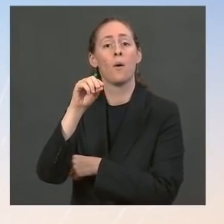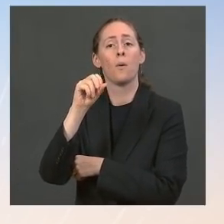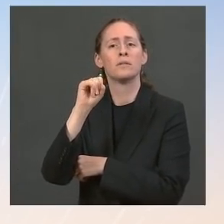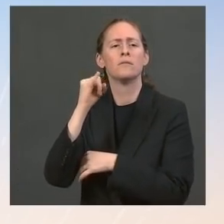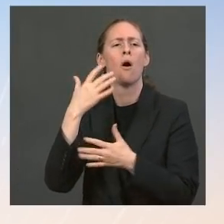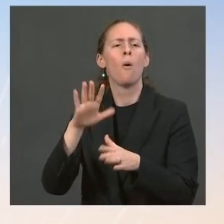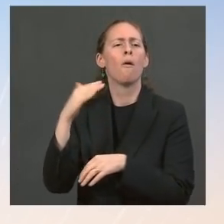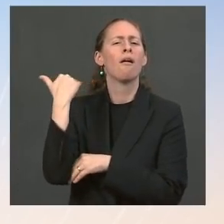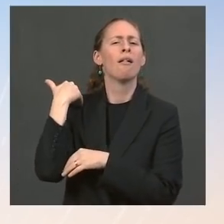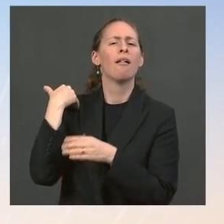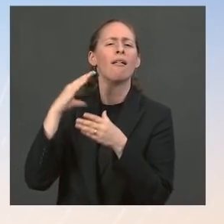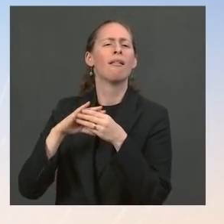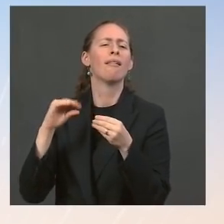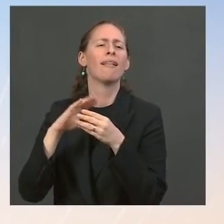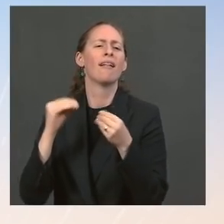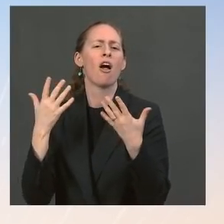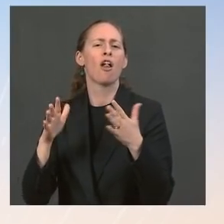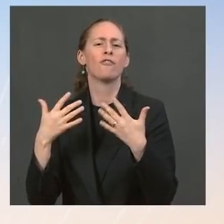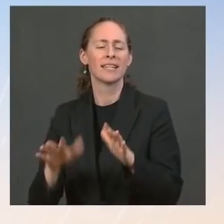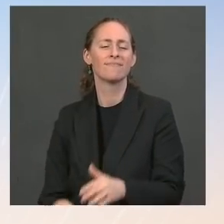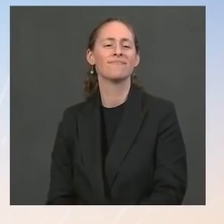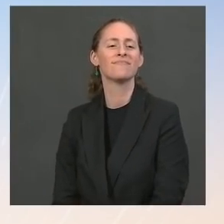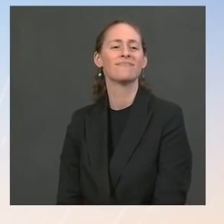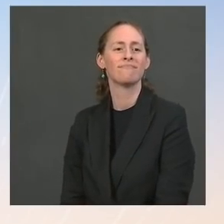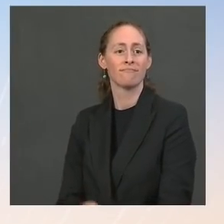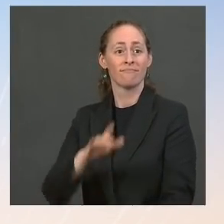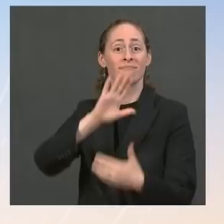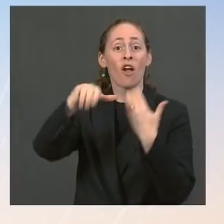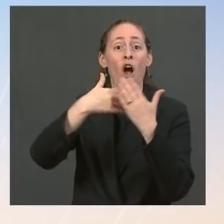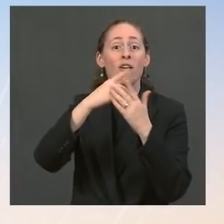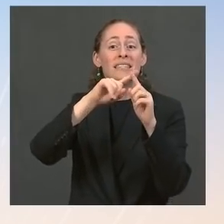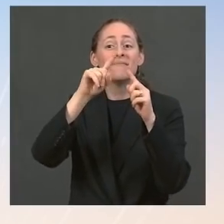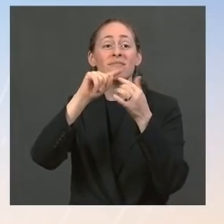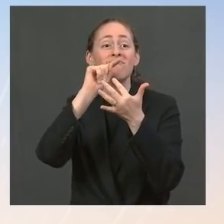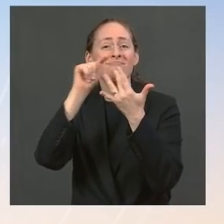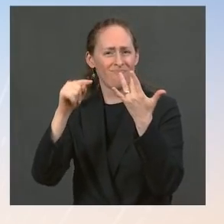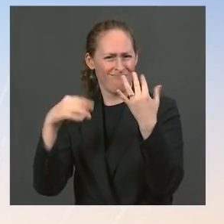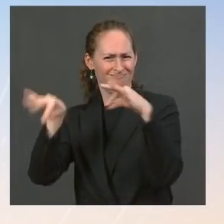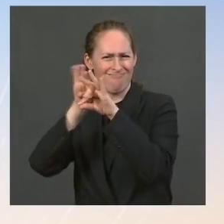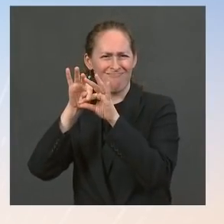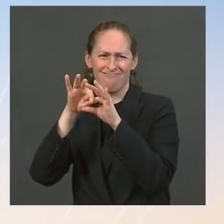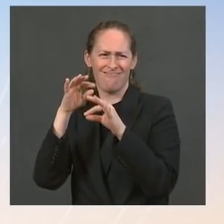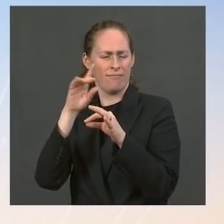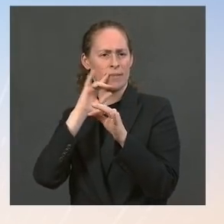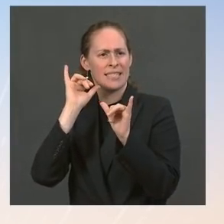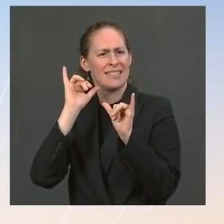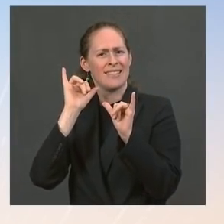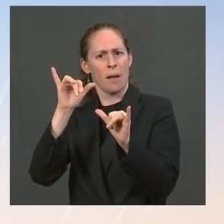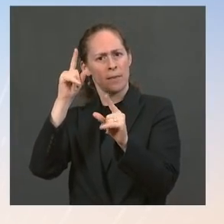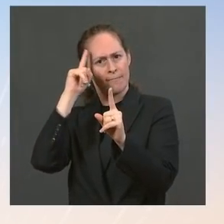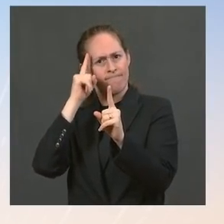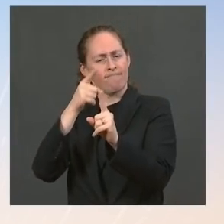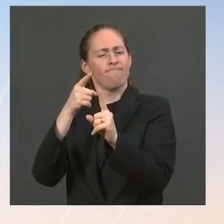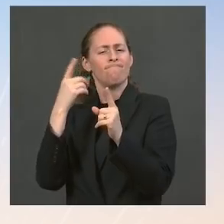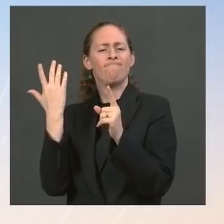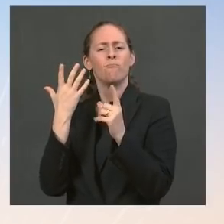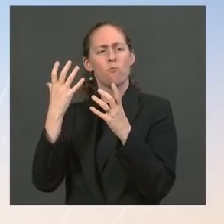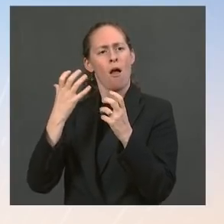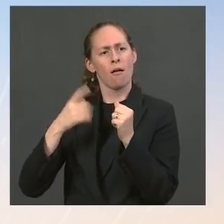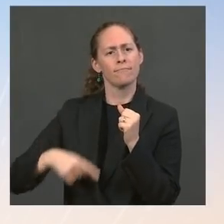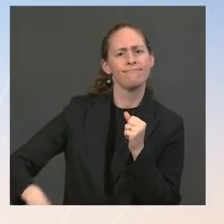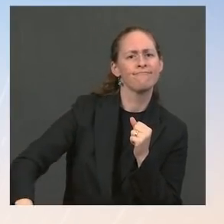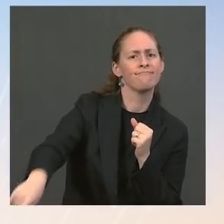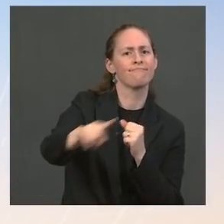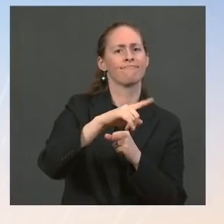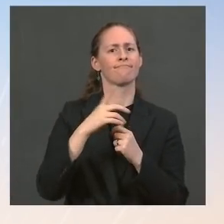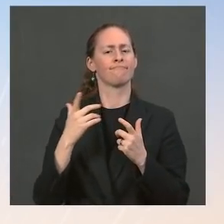life, as her time in public life. That's a bit of a paraphrase. I'll leave you to her words. So, look, he sees this moment. He knew that as we